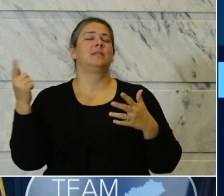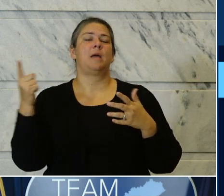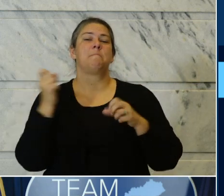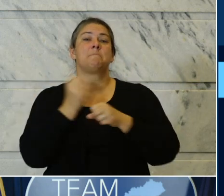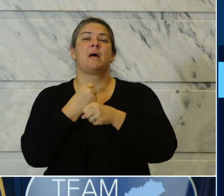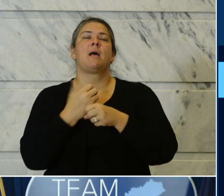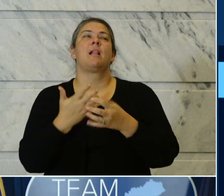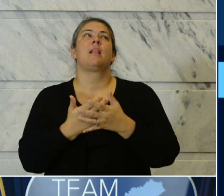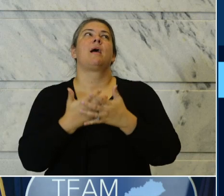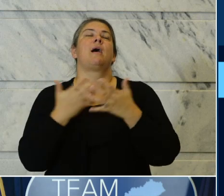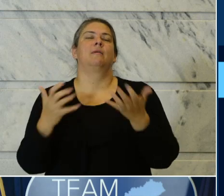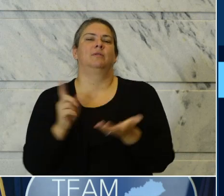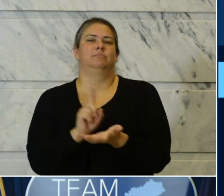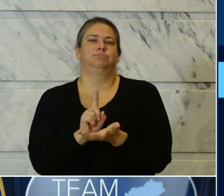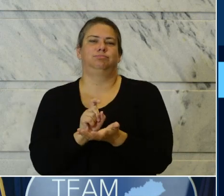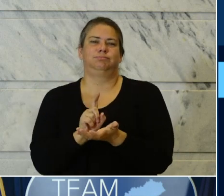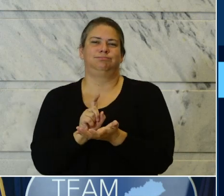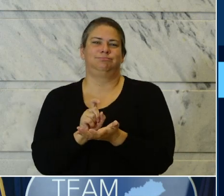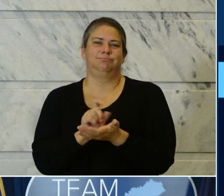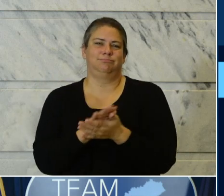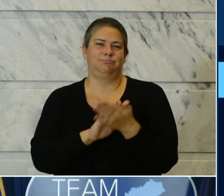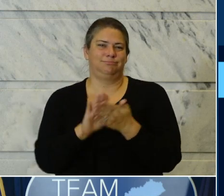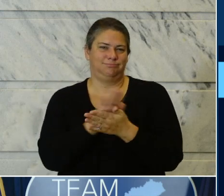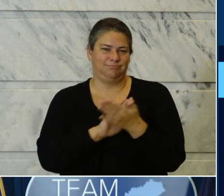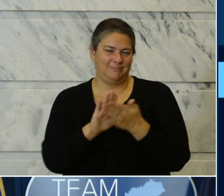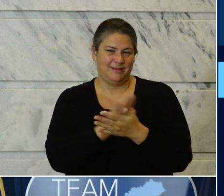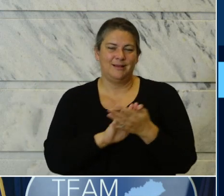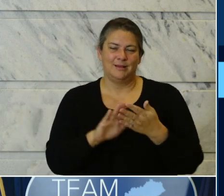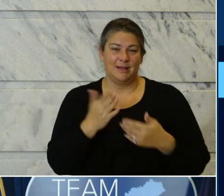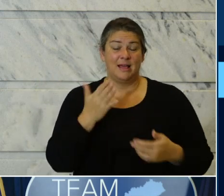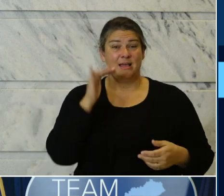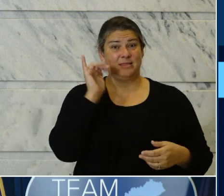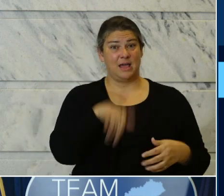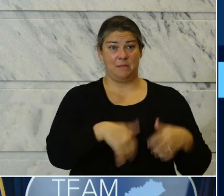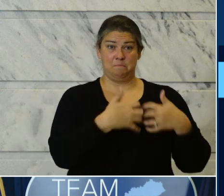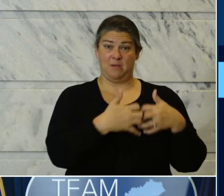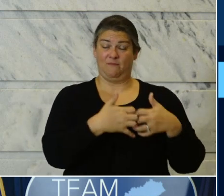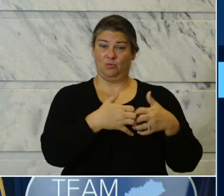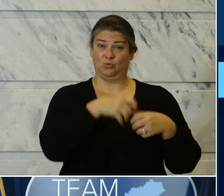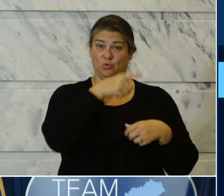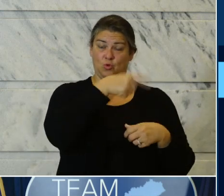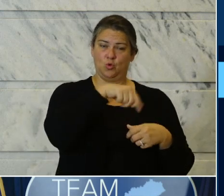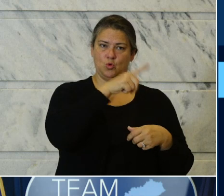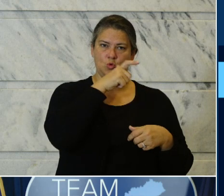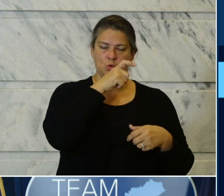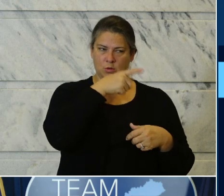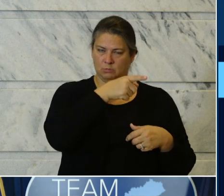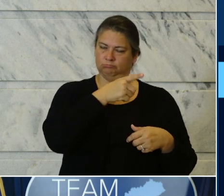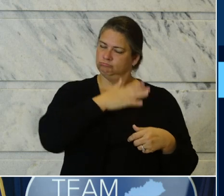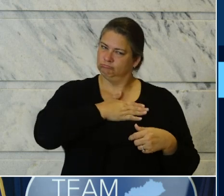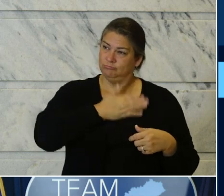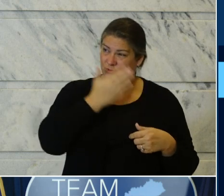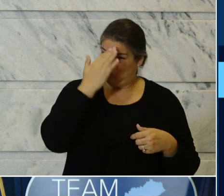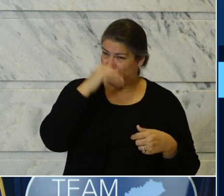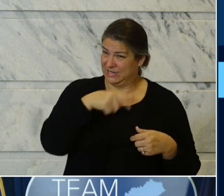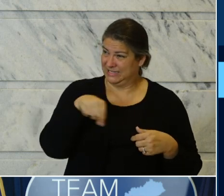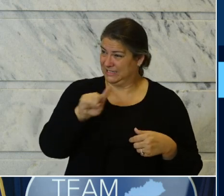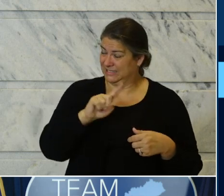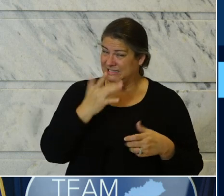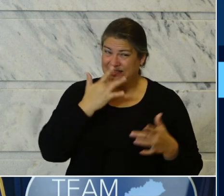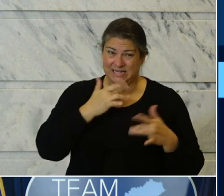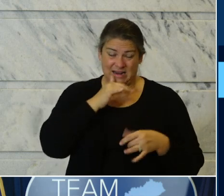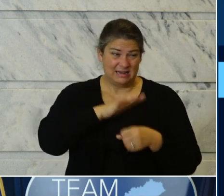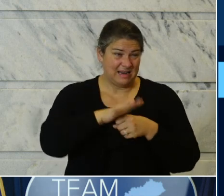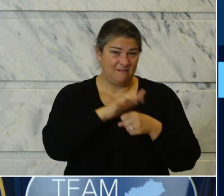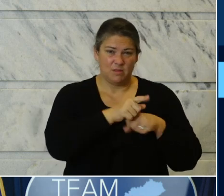PPE producers and their employees are true heroes in this epic fight against the coronavirus. It's important to note